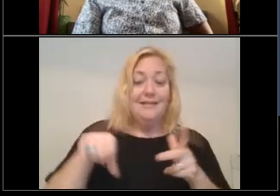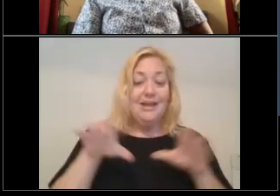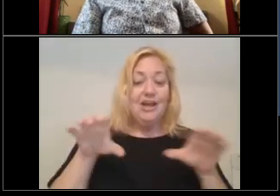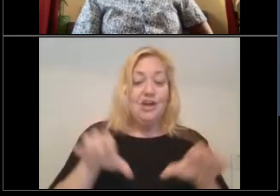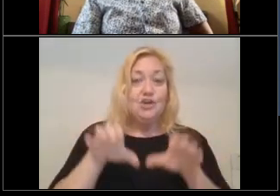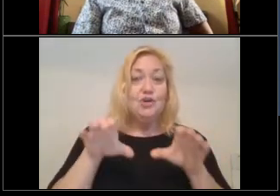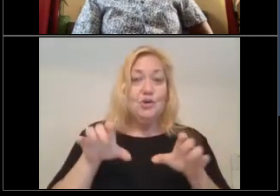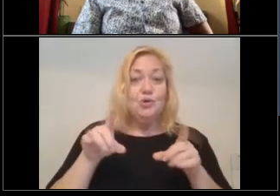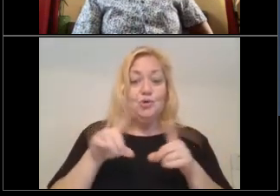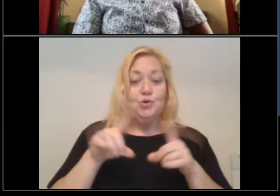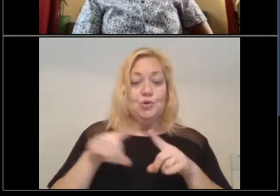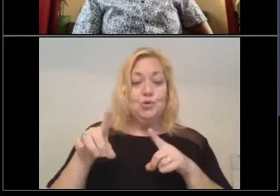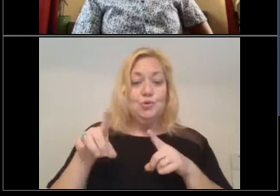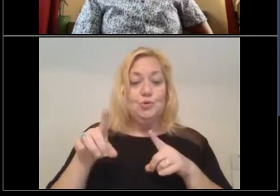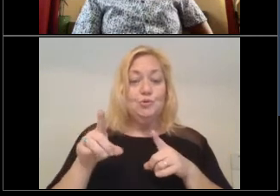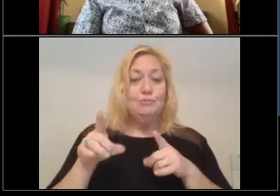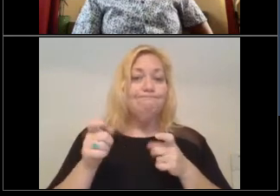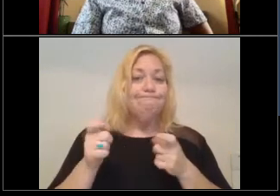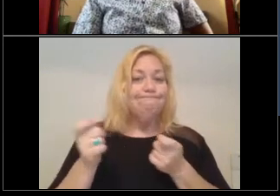that.